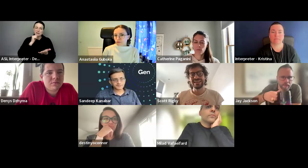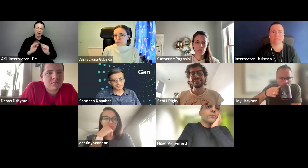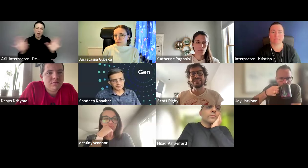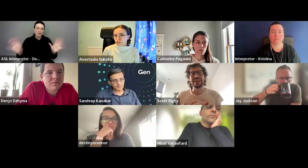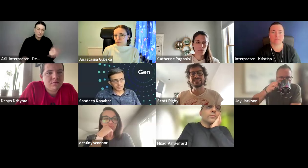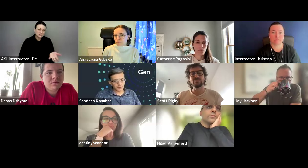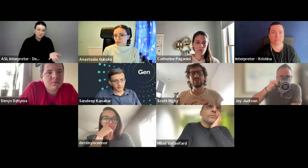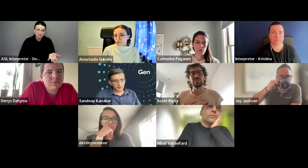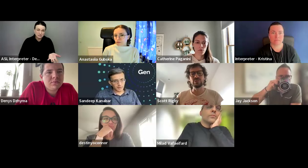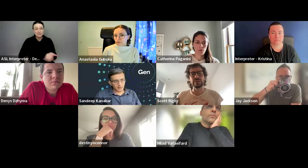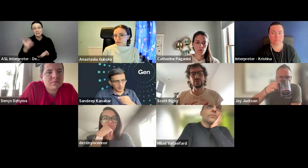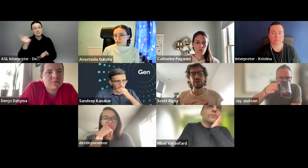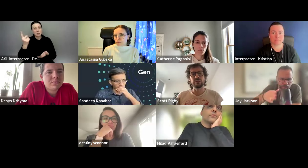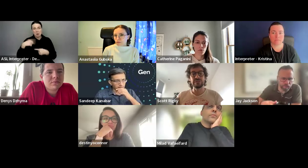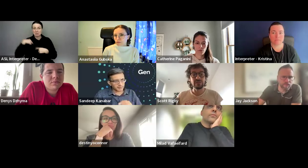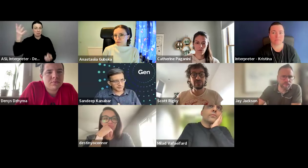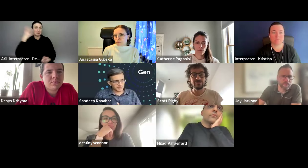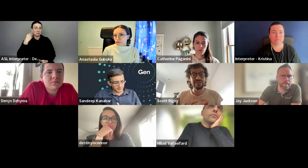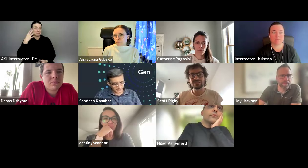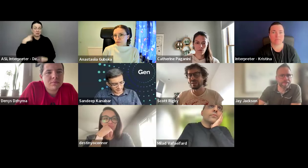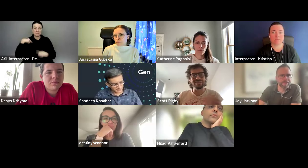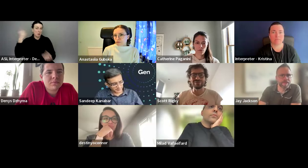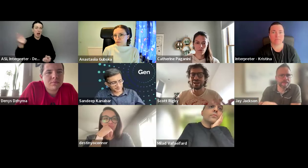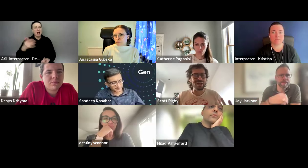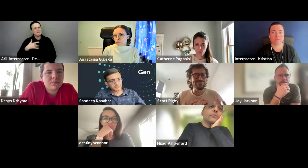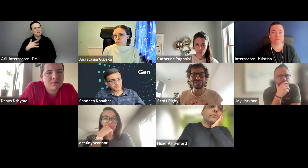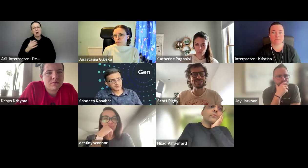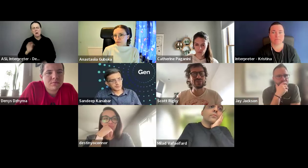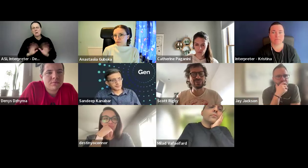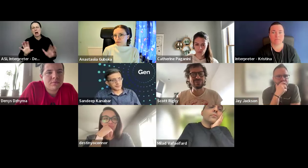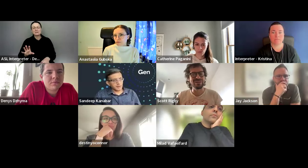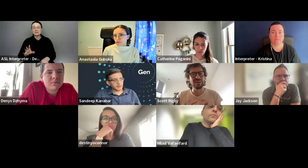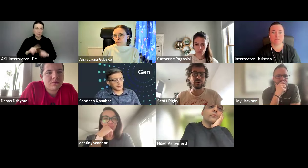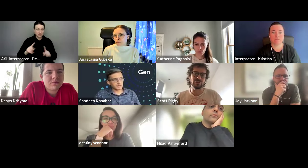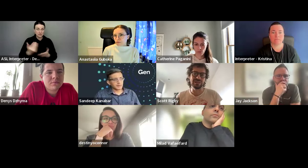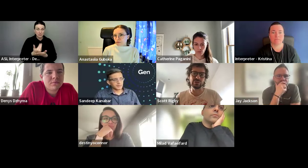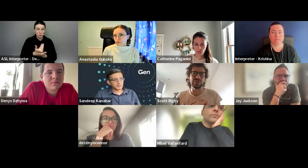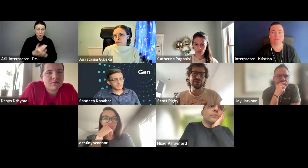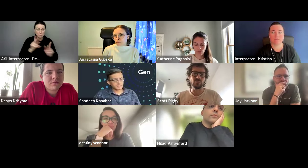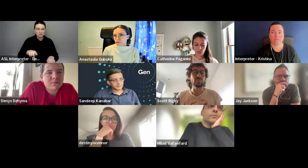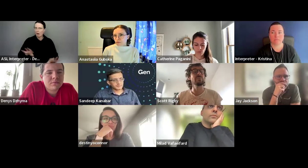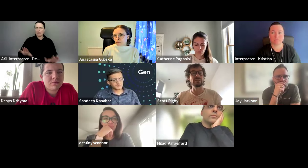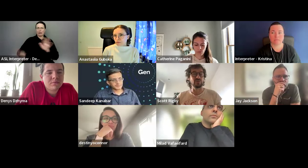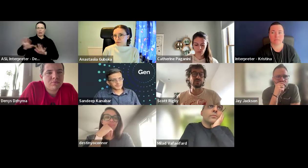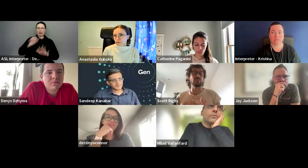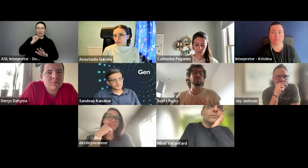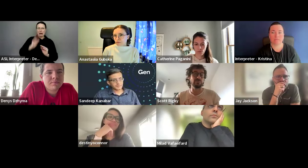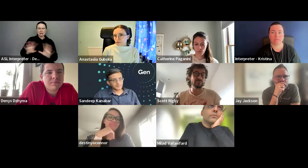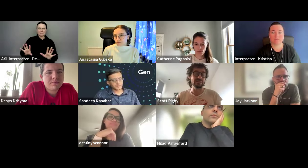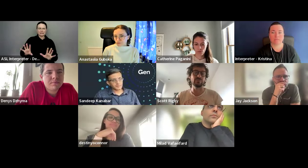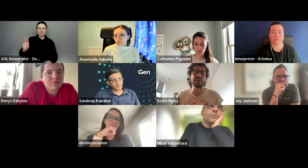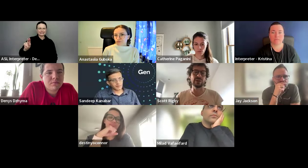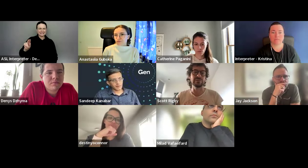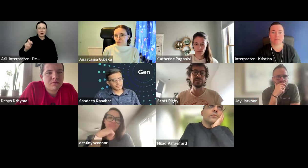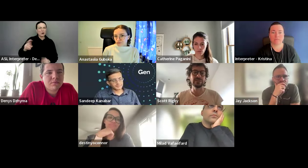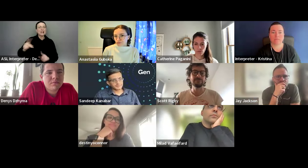obvious, that someone who's been doing it for a while feel are obvious, but they're not obvious to someone who's approaching it new, or maybe someone who's approaching it